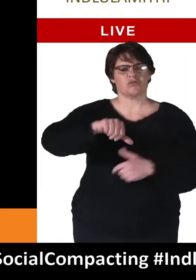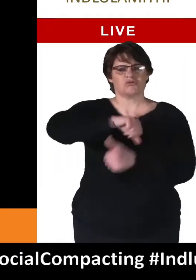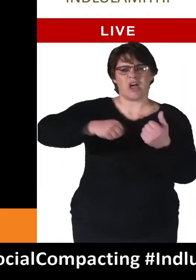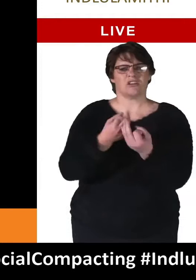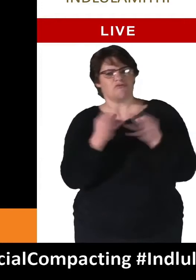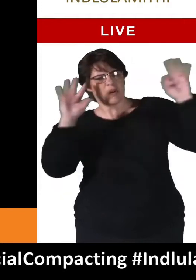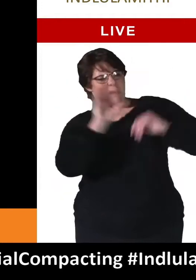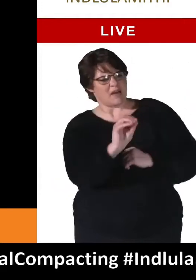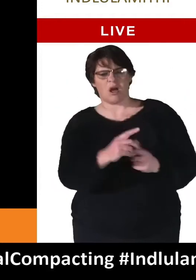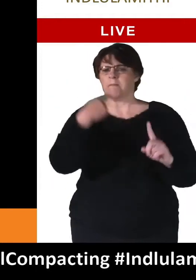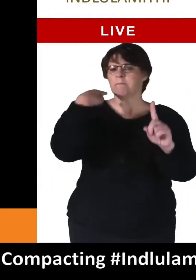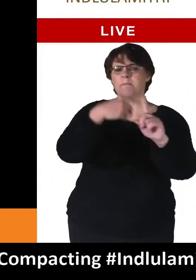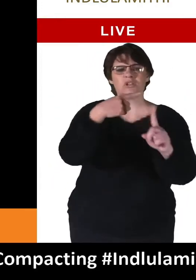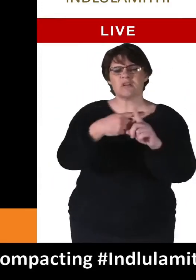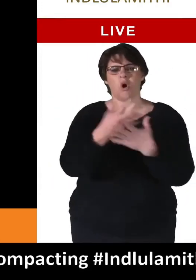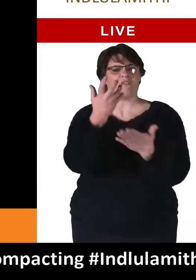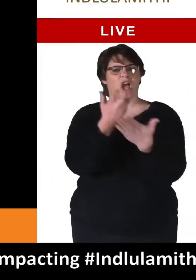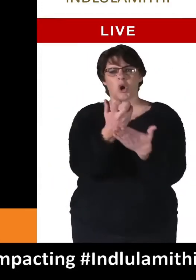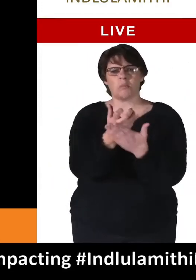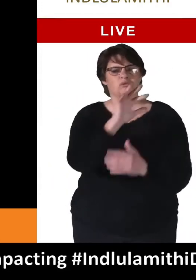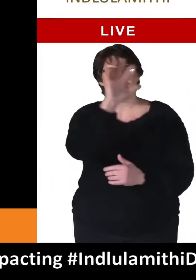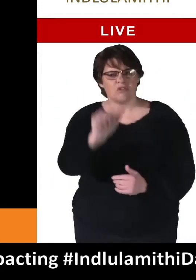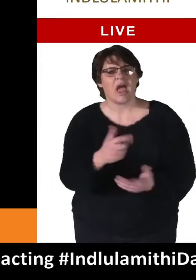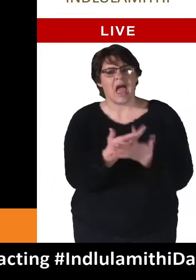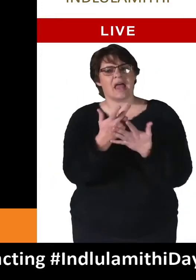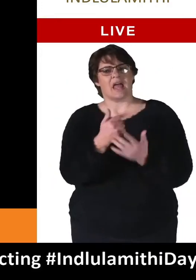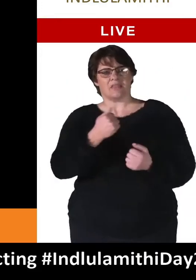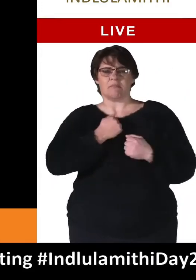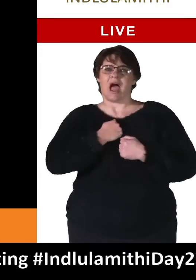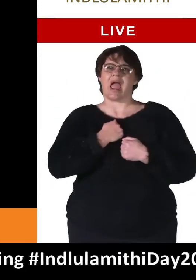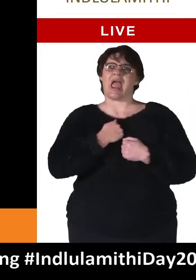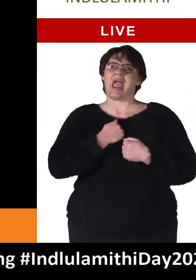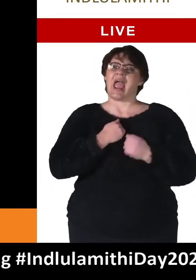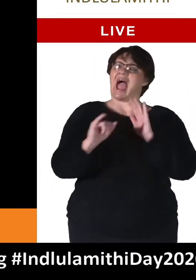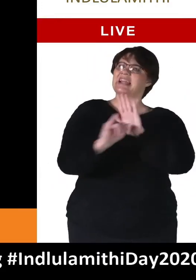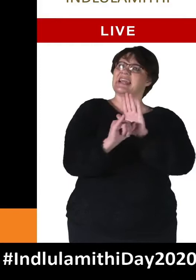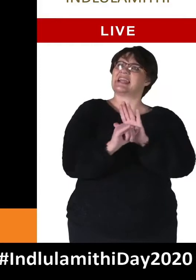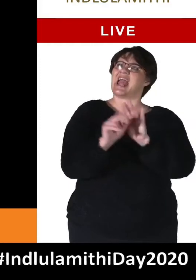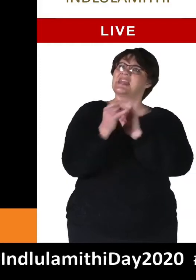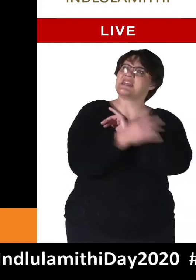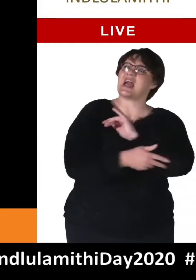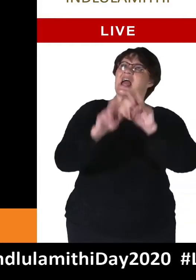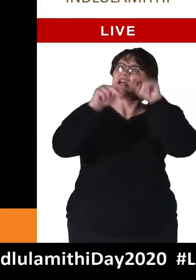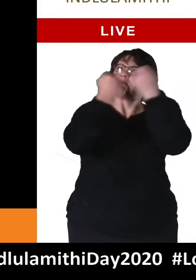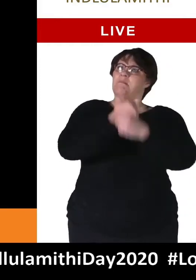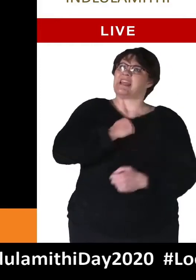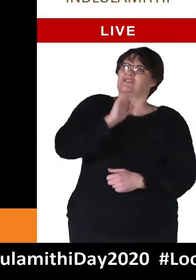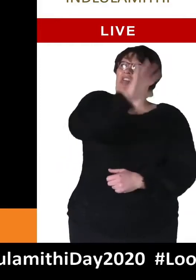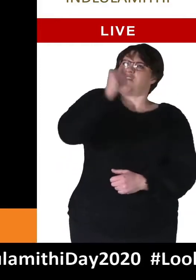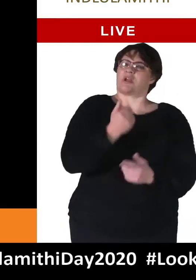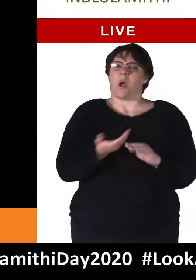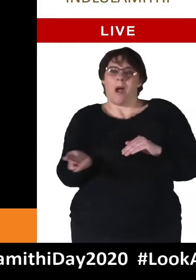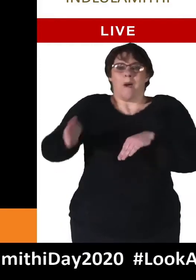They have optimism about the country's economy, and they value their national identity over their ethnic identities. All